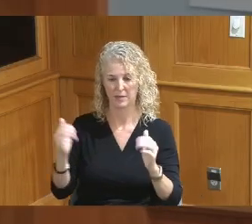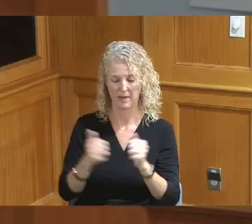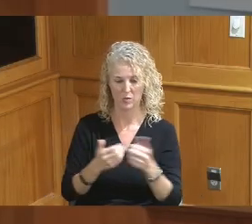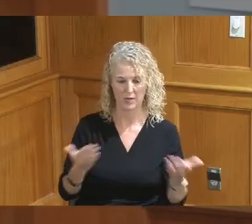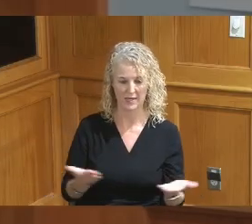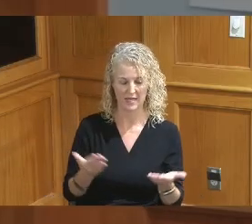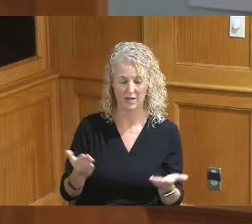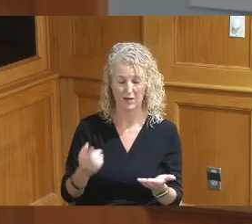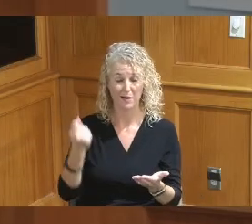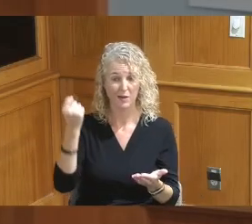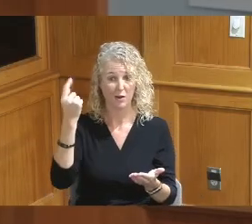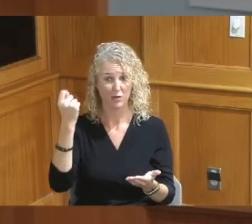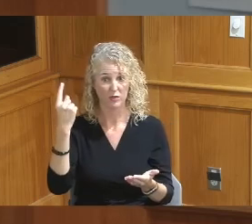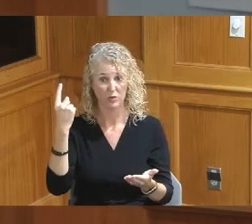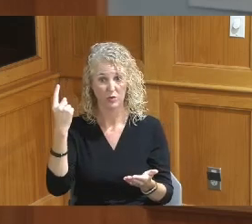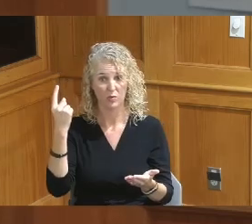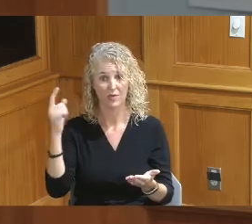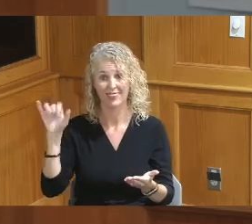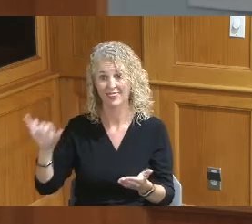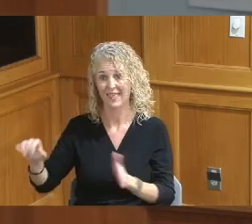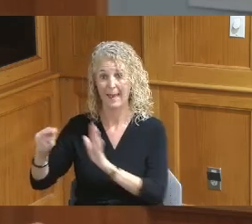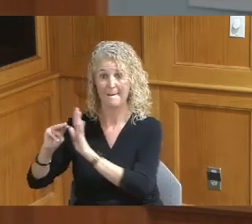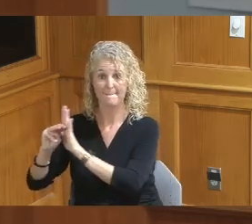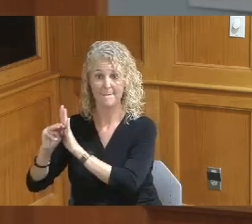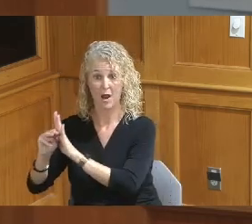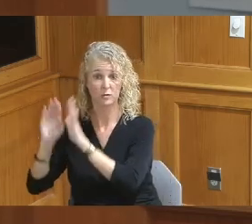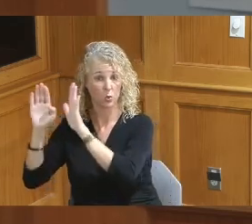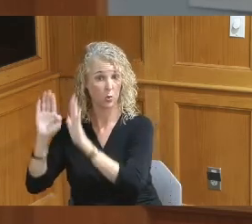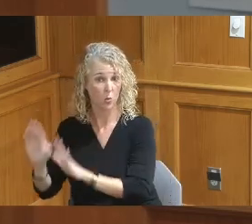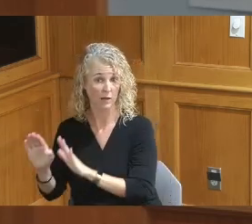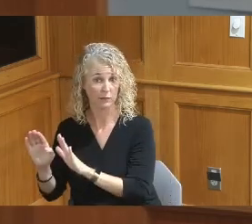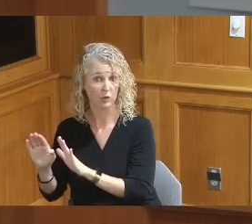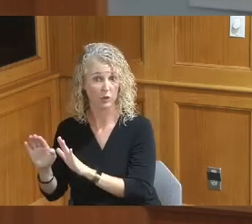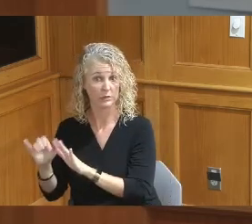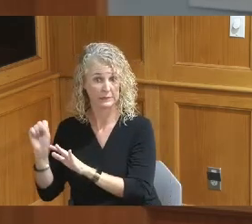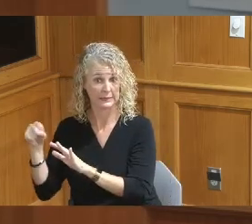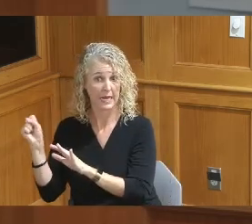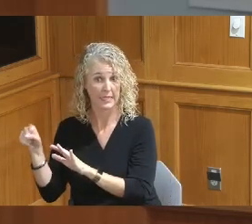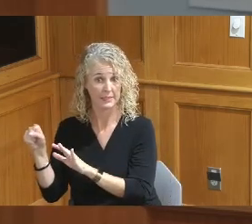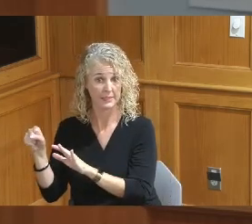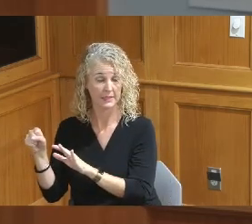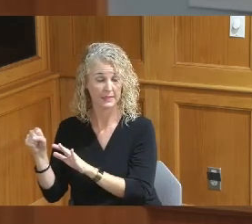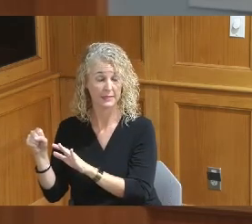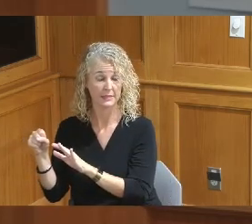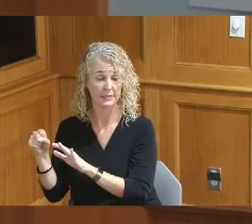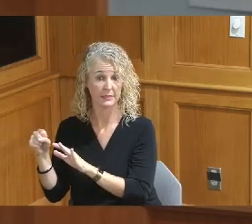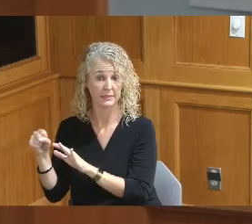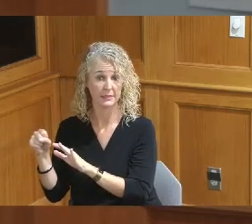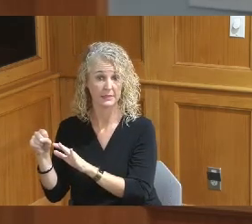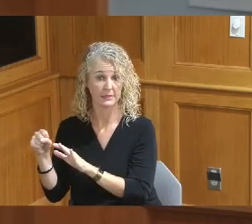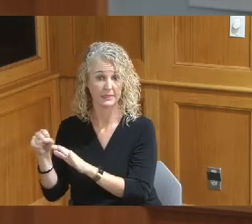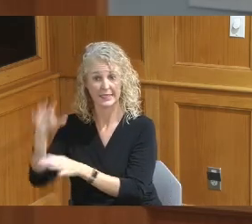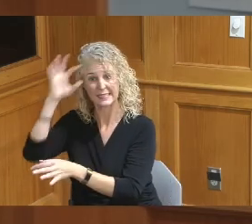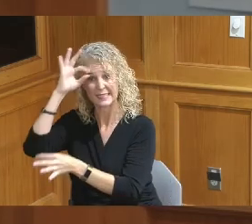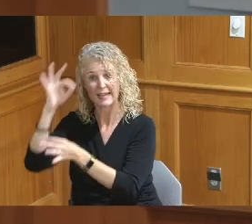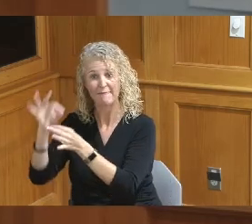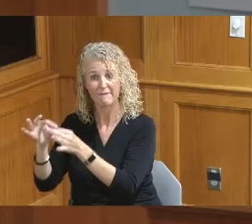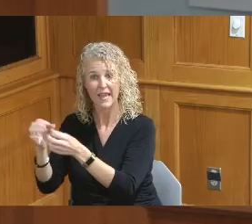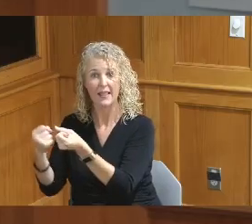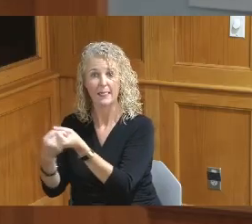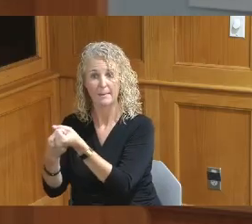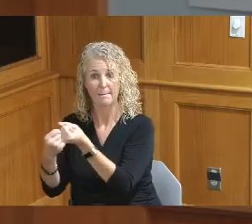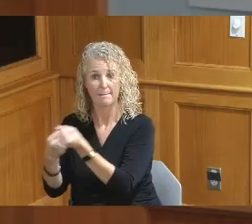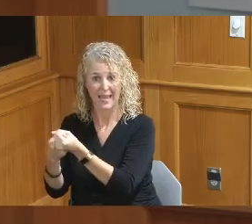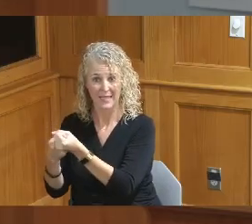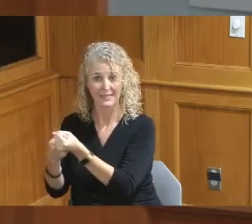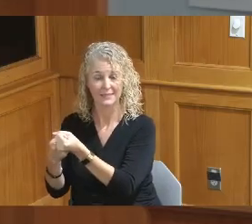But also, I believe that model, which is great, I think is heavily based in sort of a faith-based fundraising model,